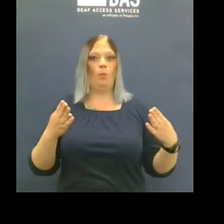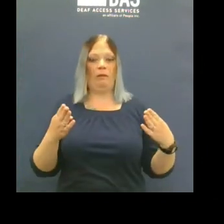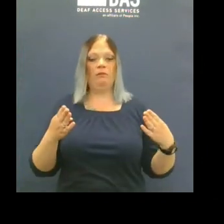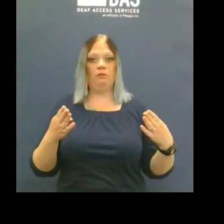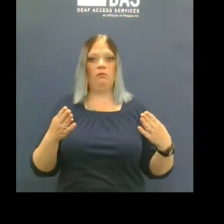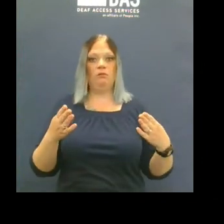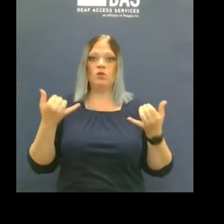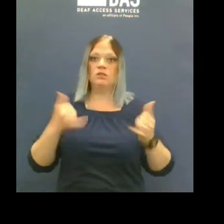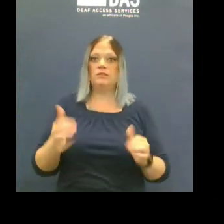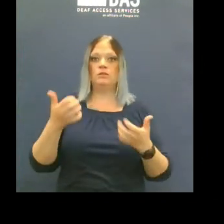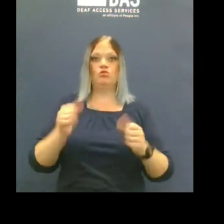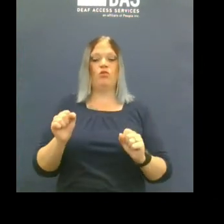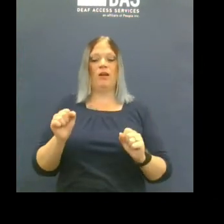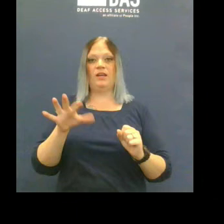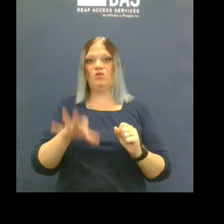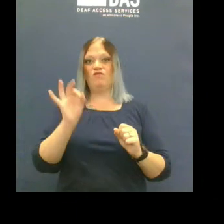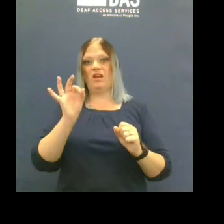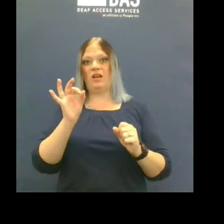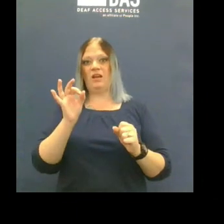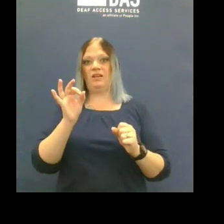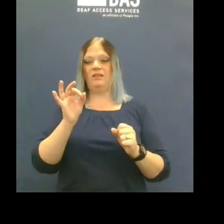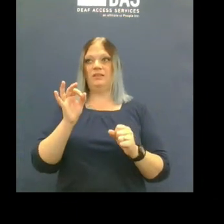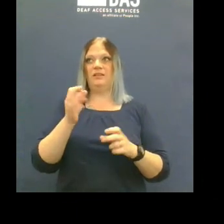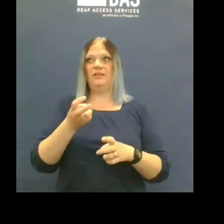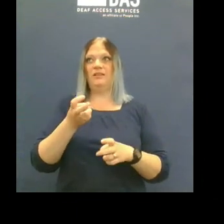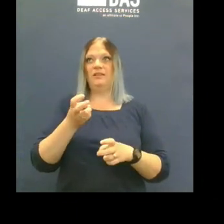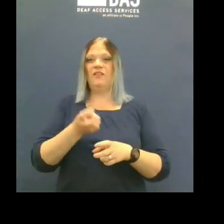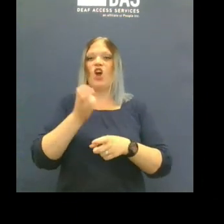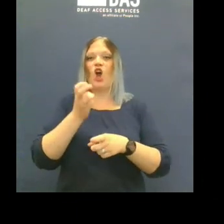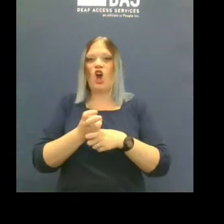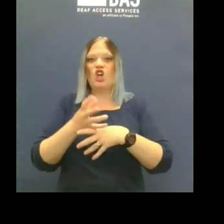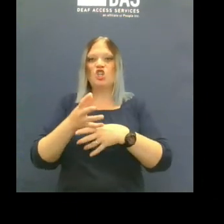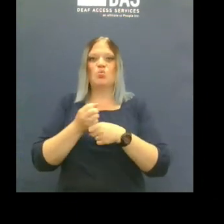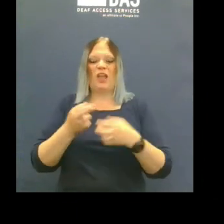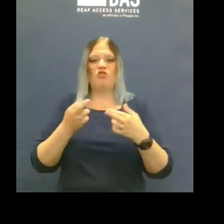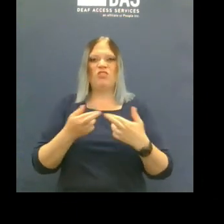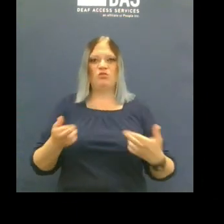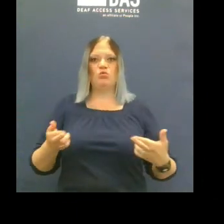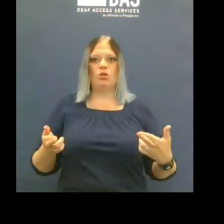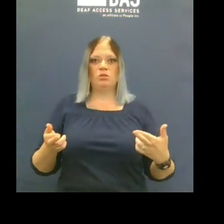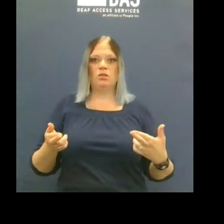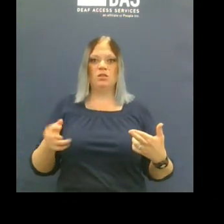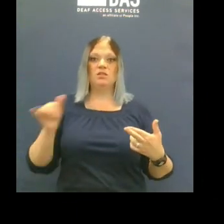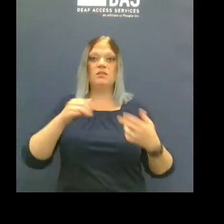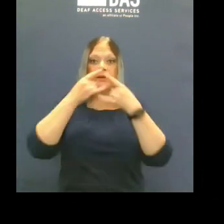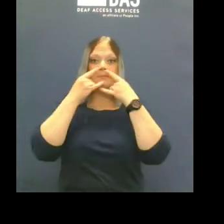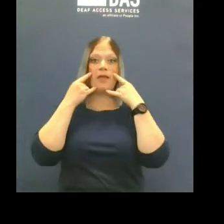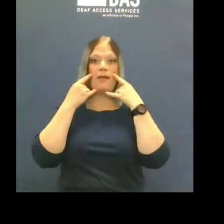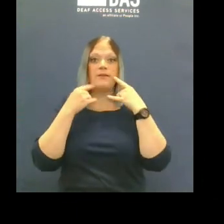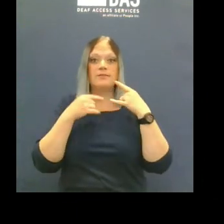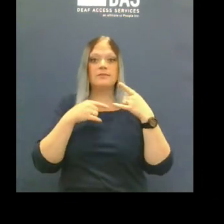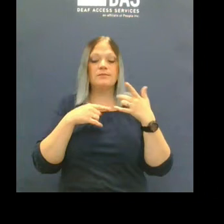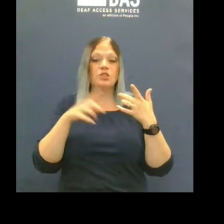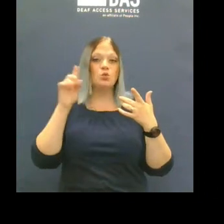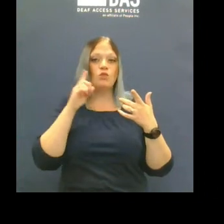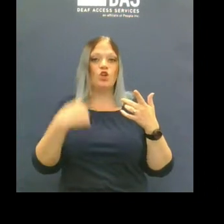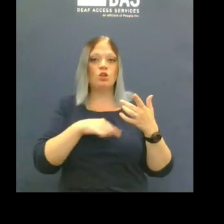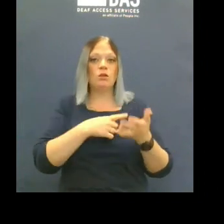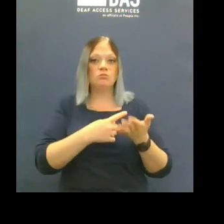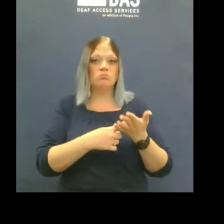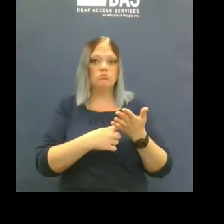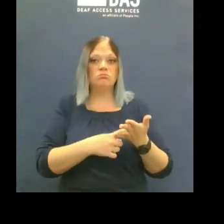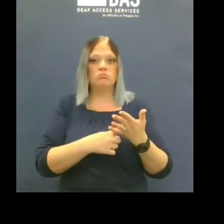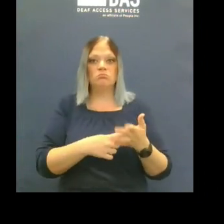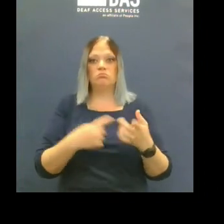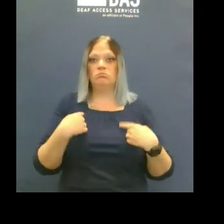where we are still trying to find some of those hard to get resources, such as the masks that you've heard us talking about